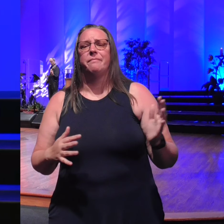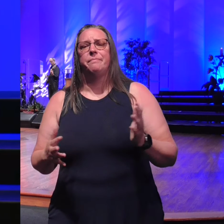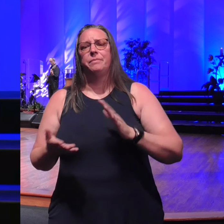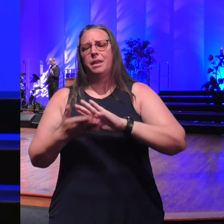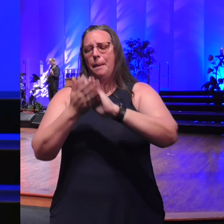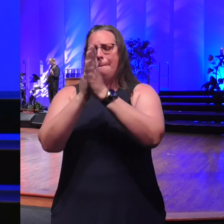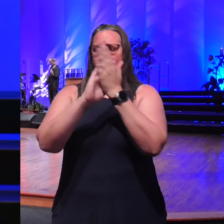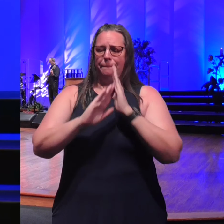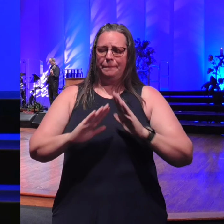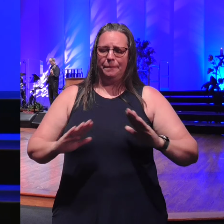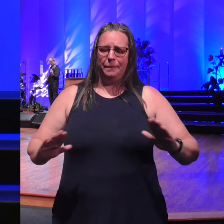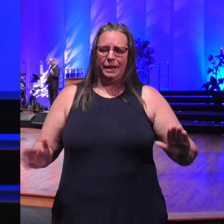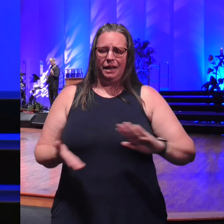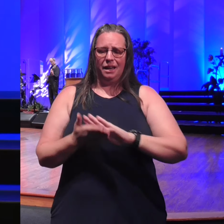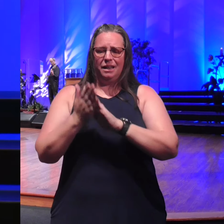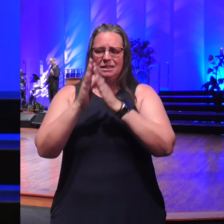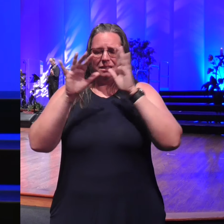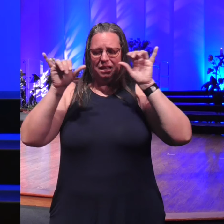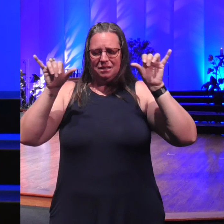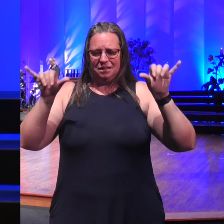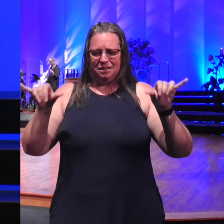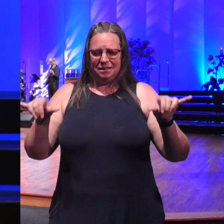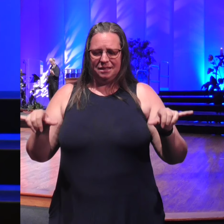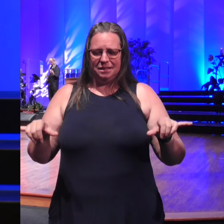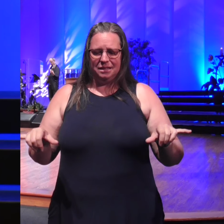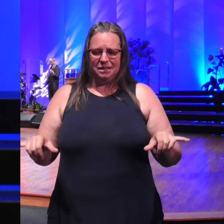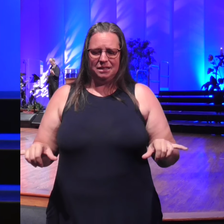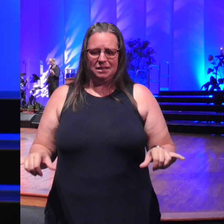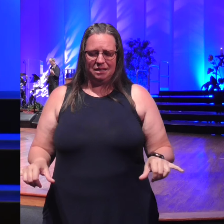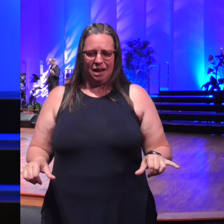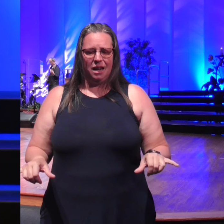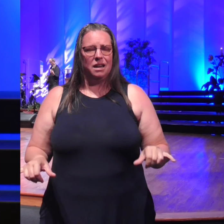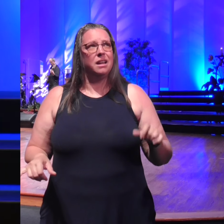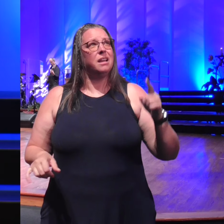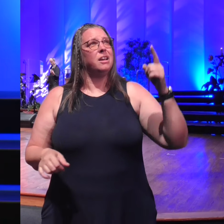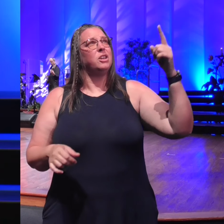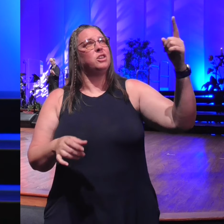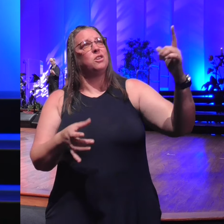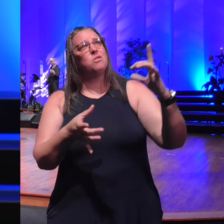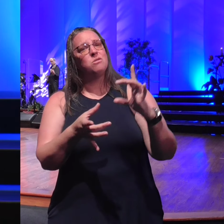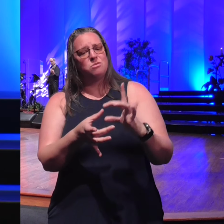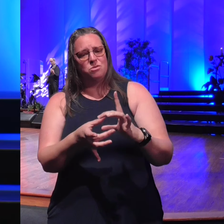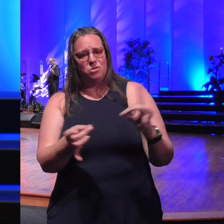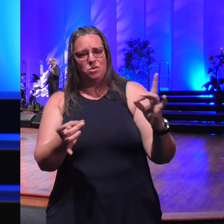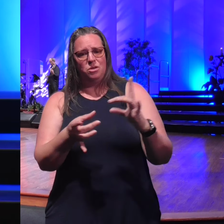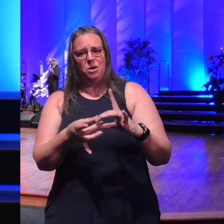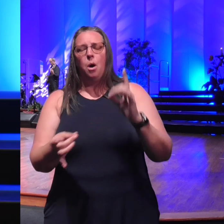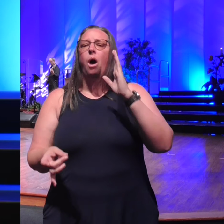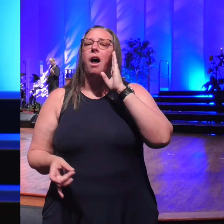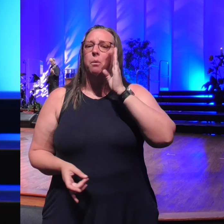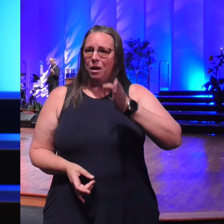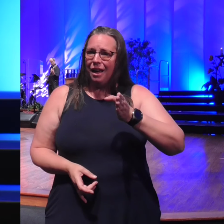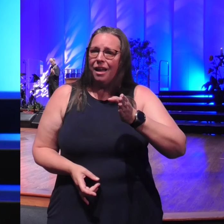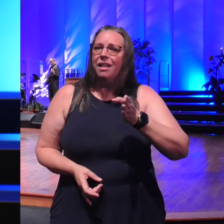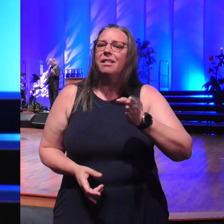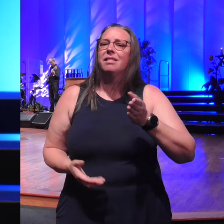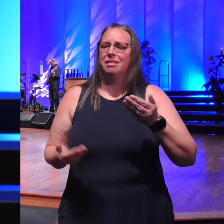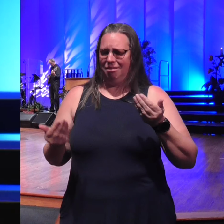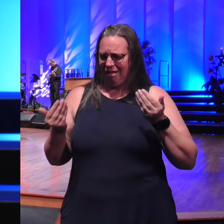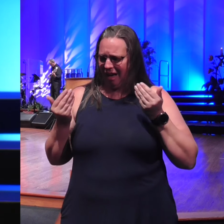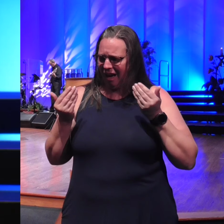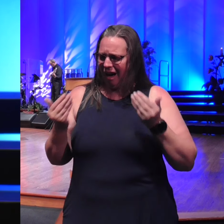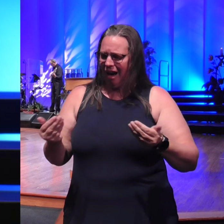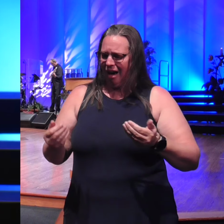Peace be still, say the word and I will send my feet upon